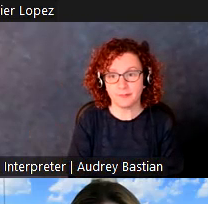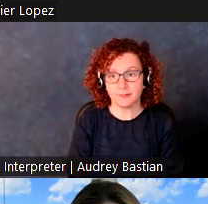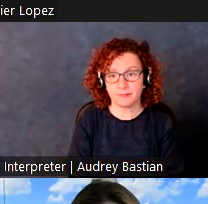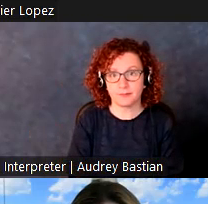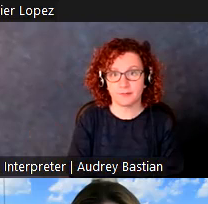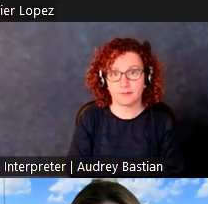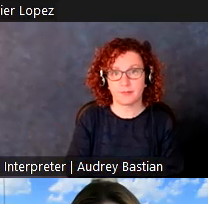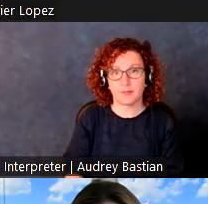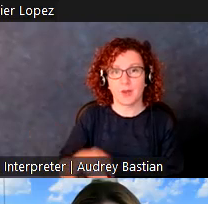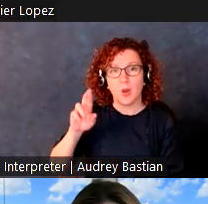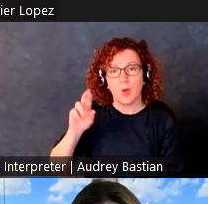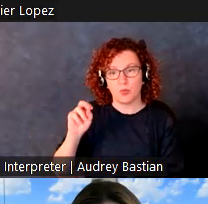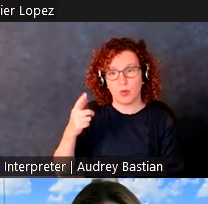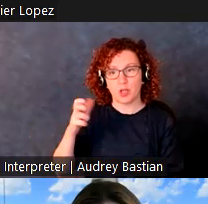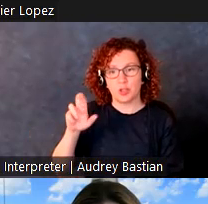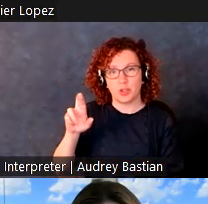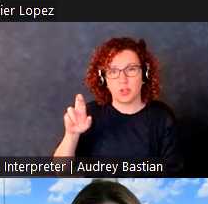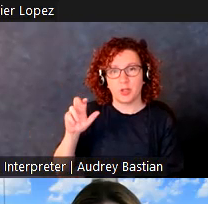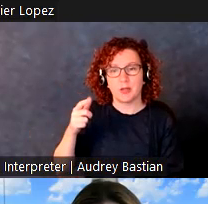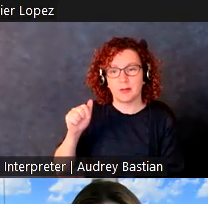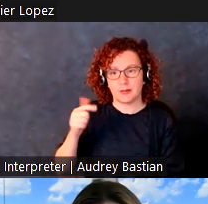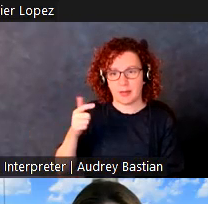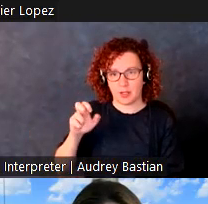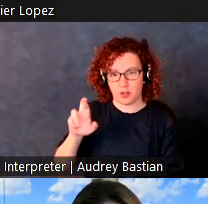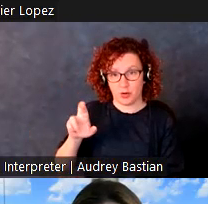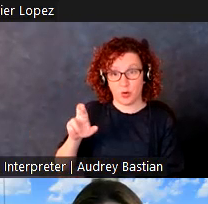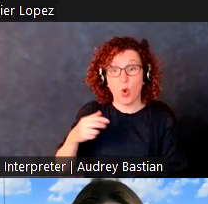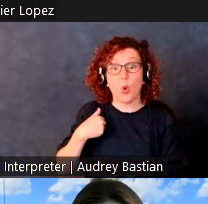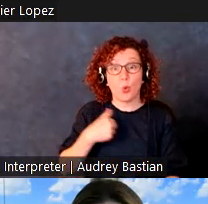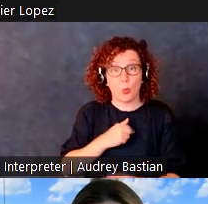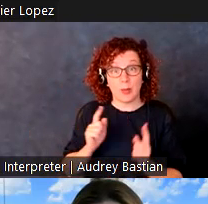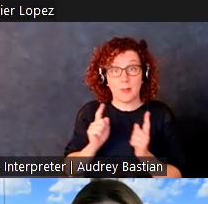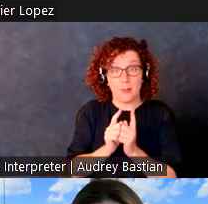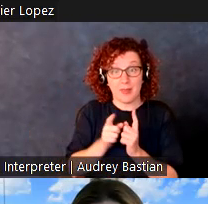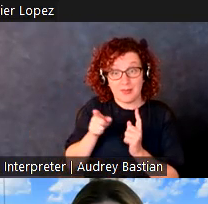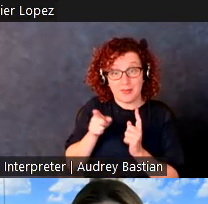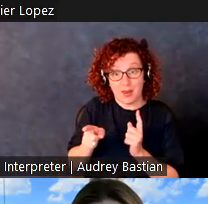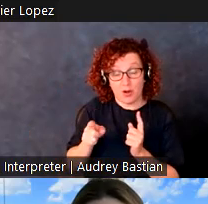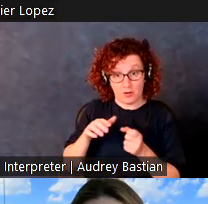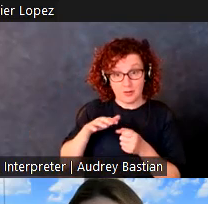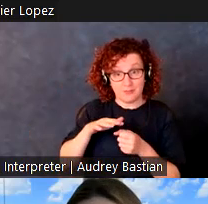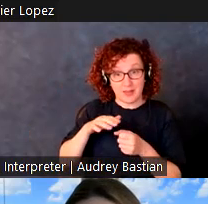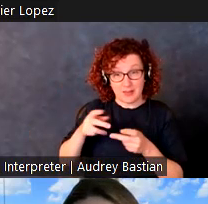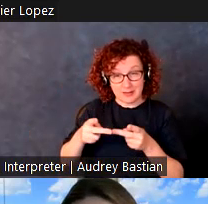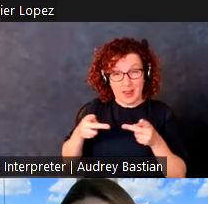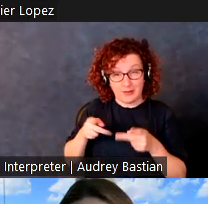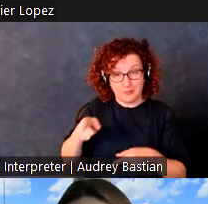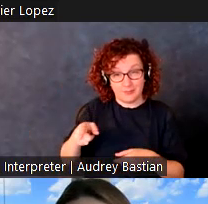We met actually today at the site, and we are actively working with